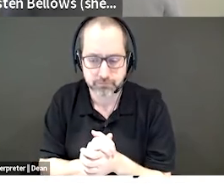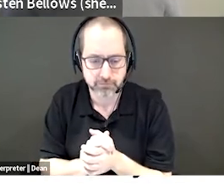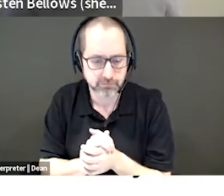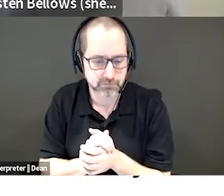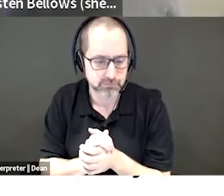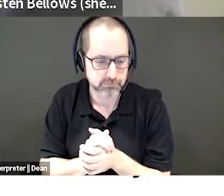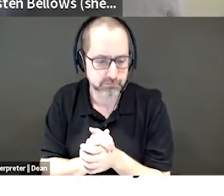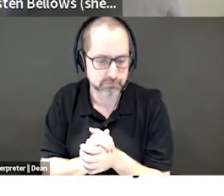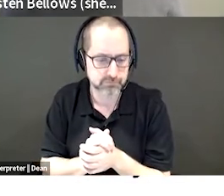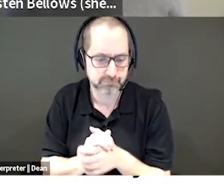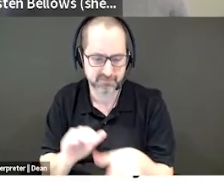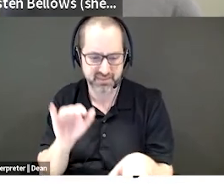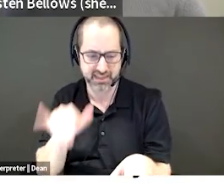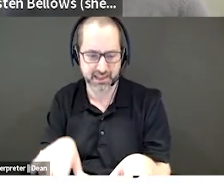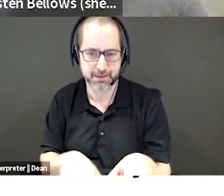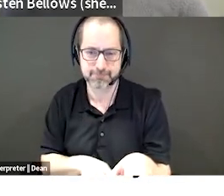There you go.